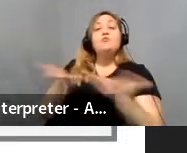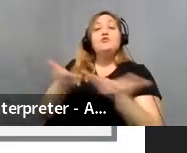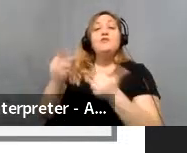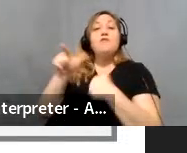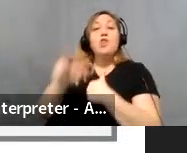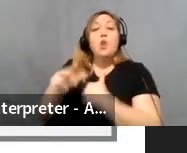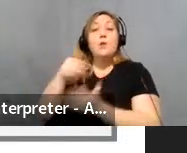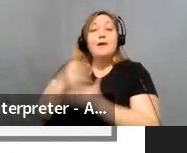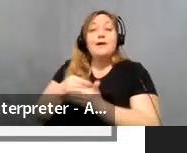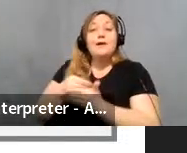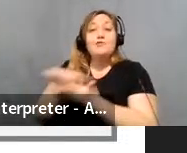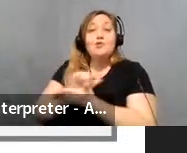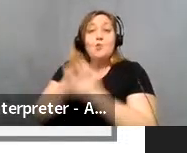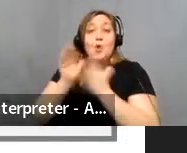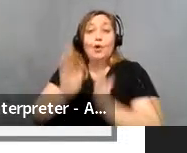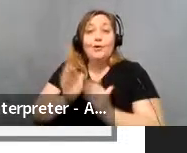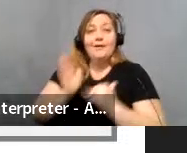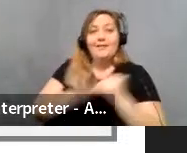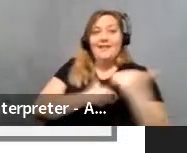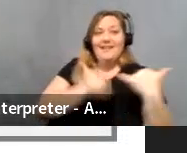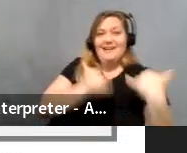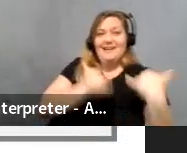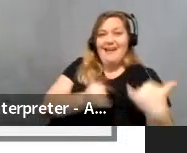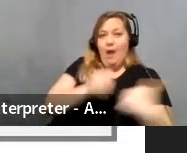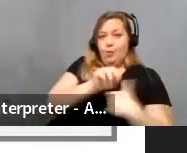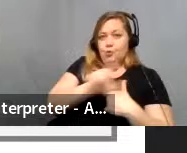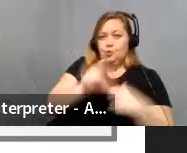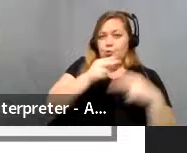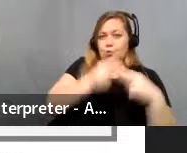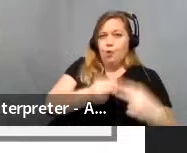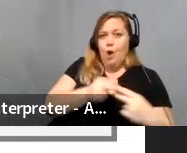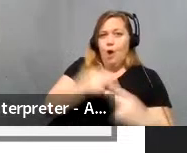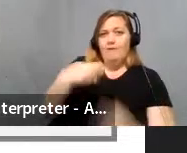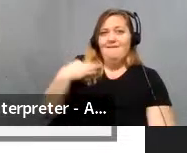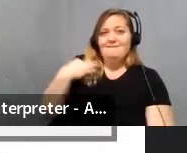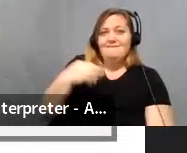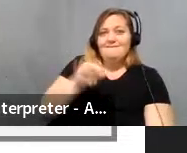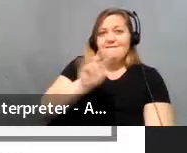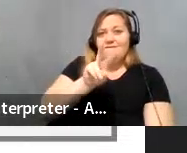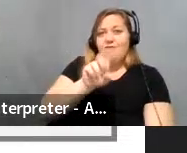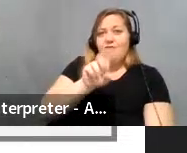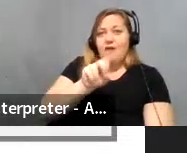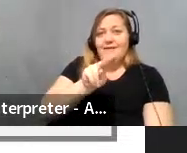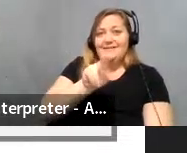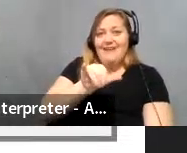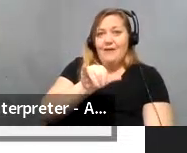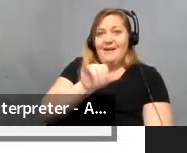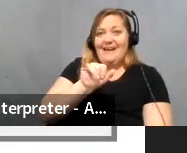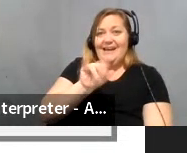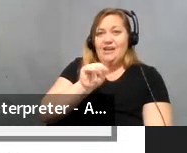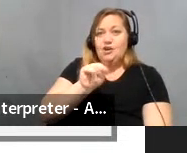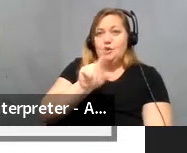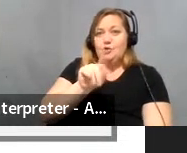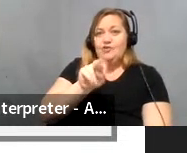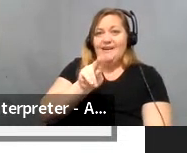New Yorkers than the existing zoning tool called Voluntary Inclusionary Housing, or VIH.